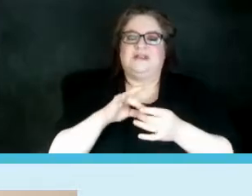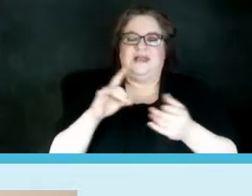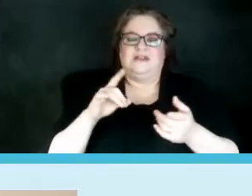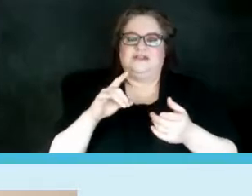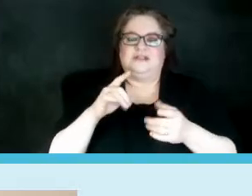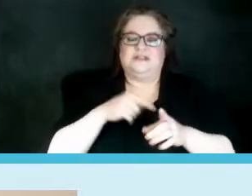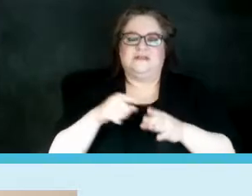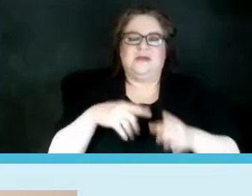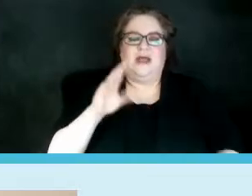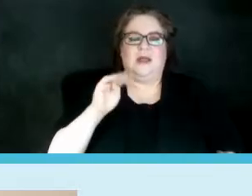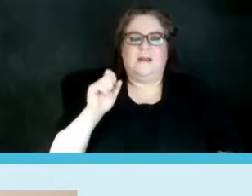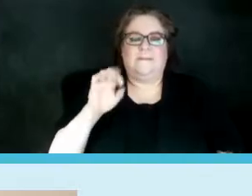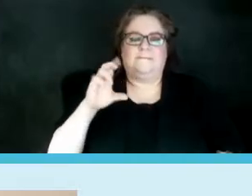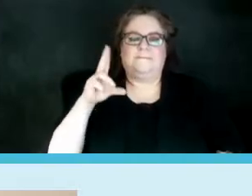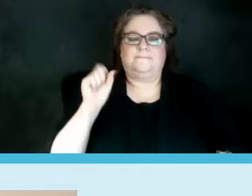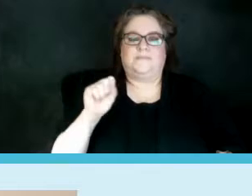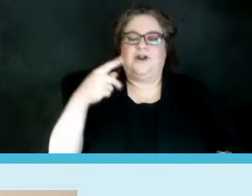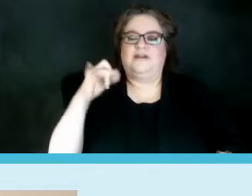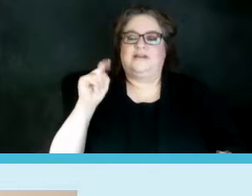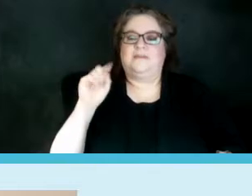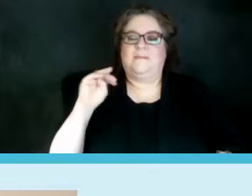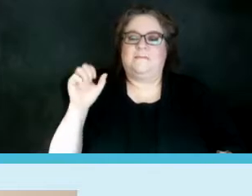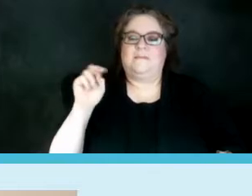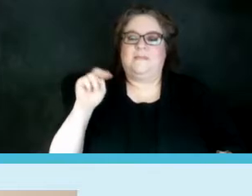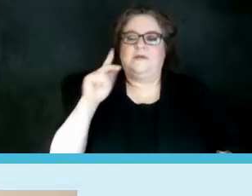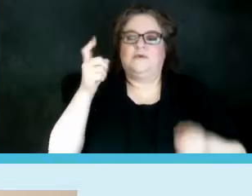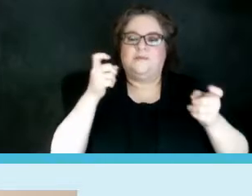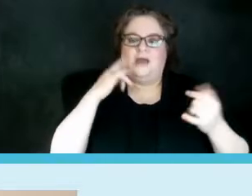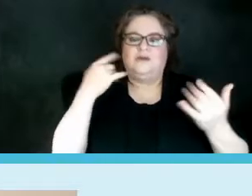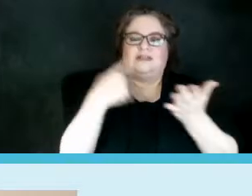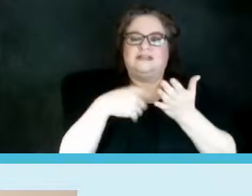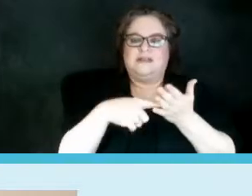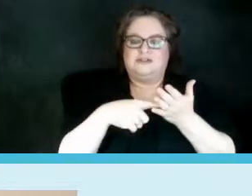Pittman will moderate the panel discussion, and we'll